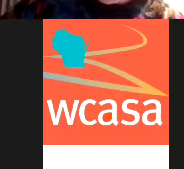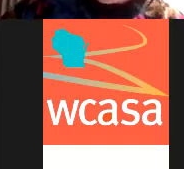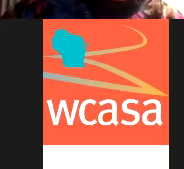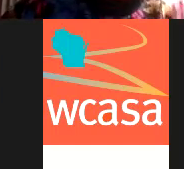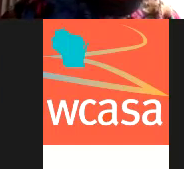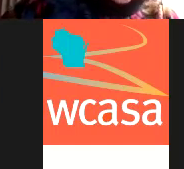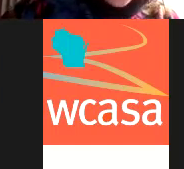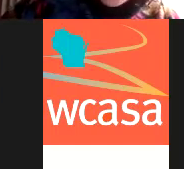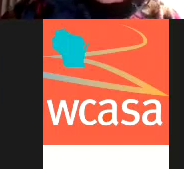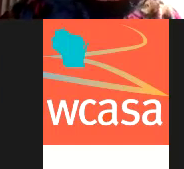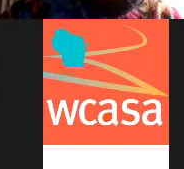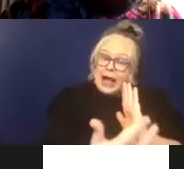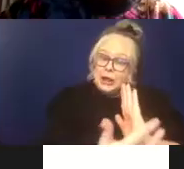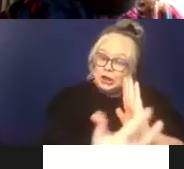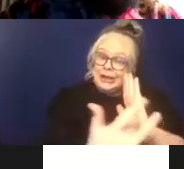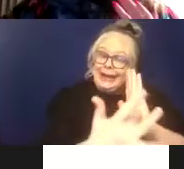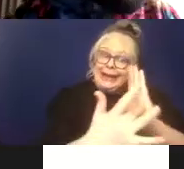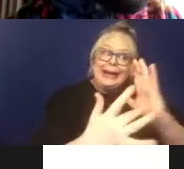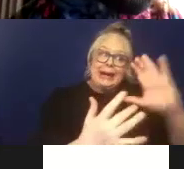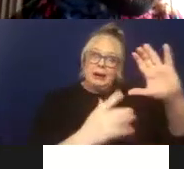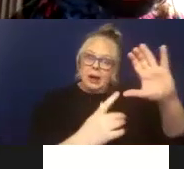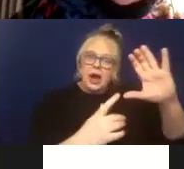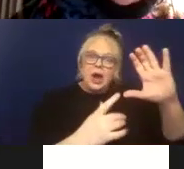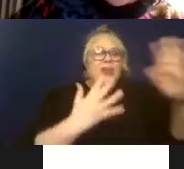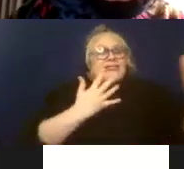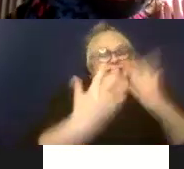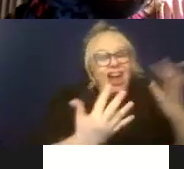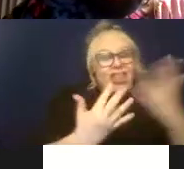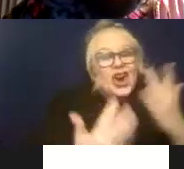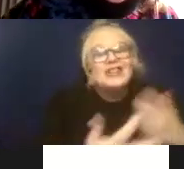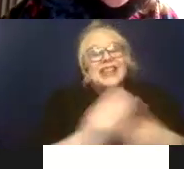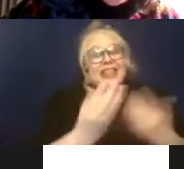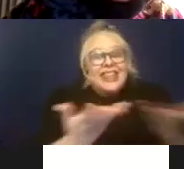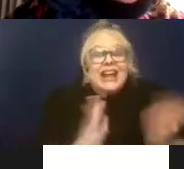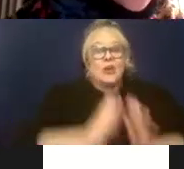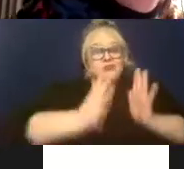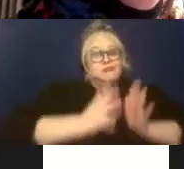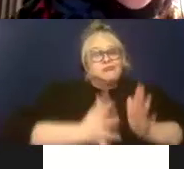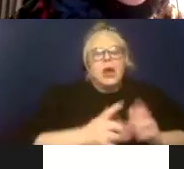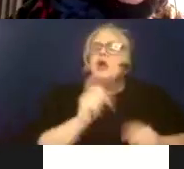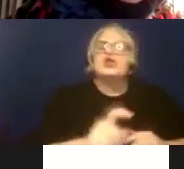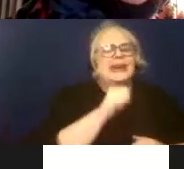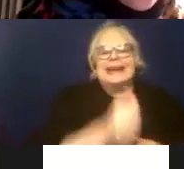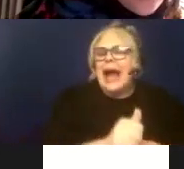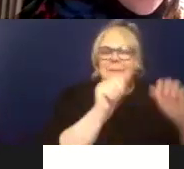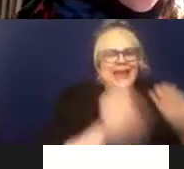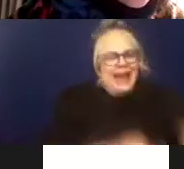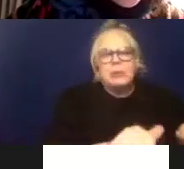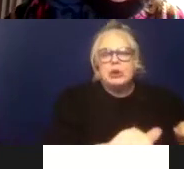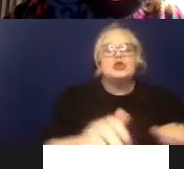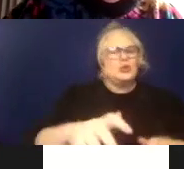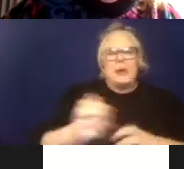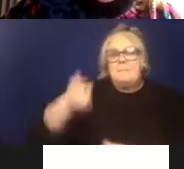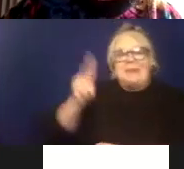from. The colors is the biggest giveaway, right? But the crests of the waves being still and not